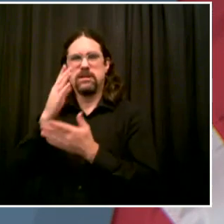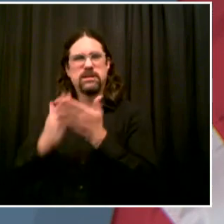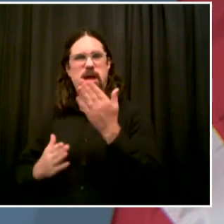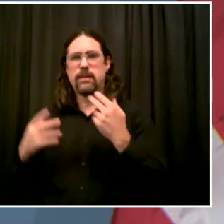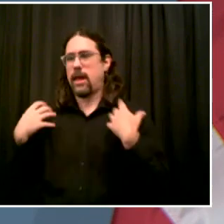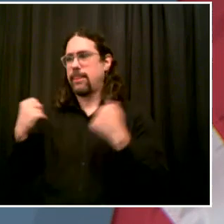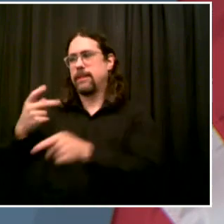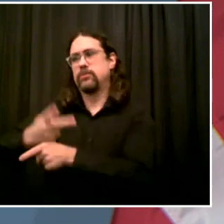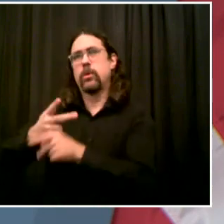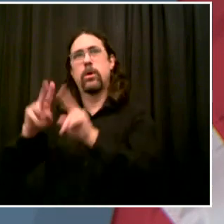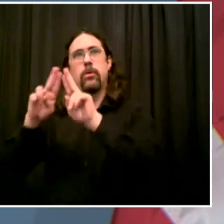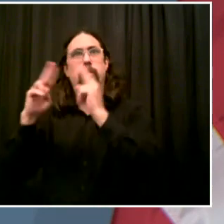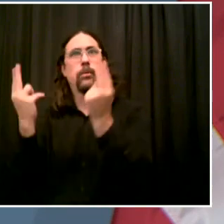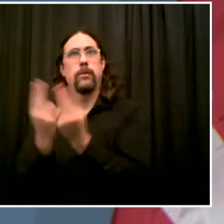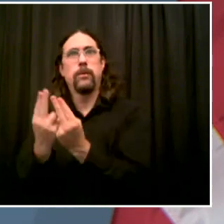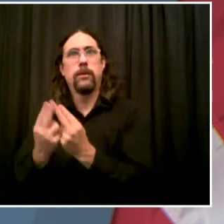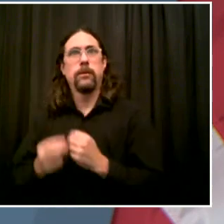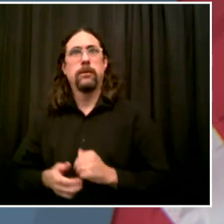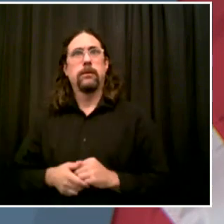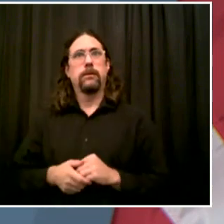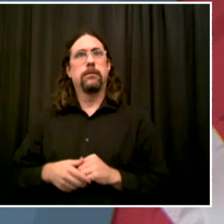safe and that